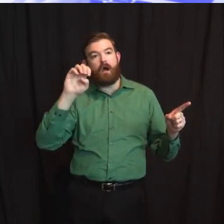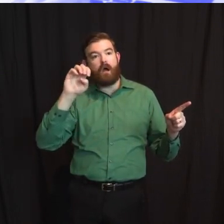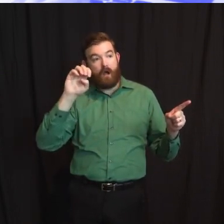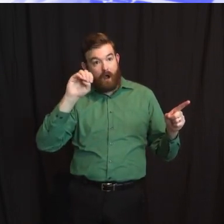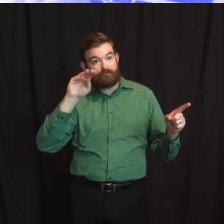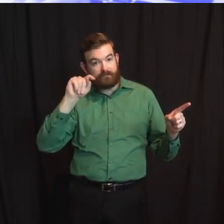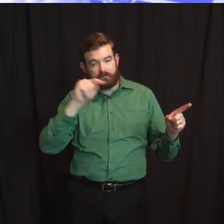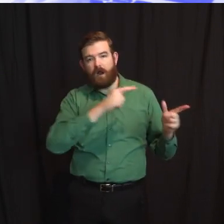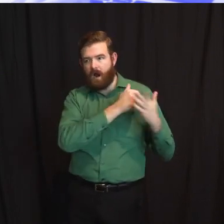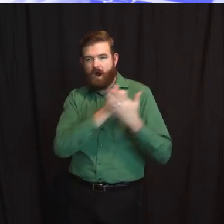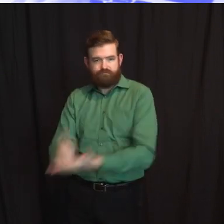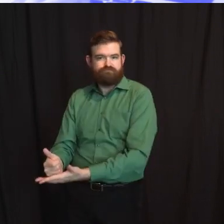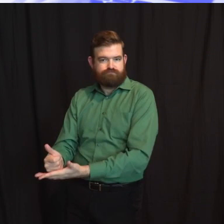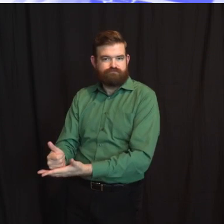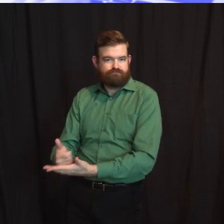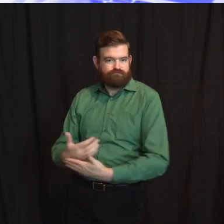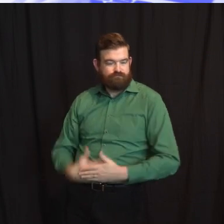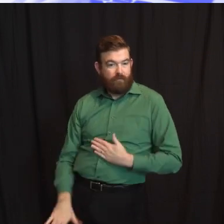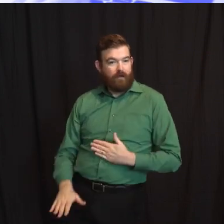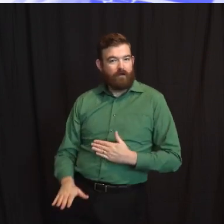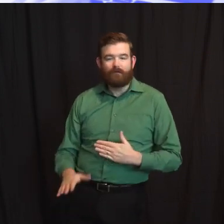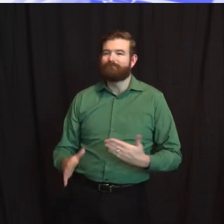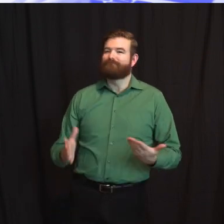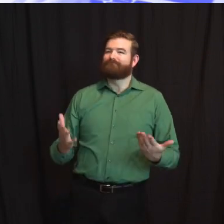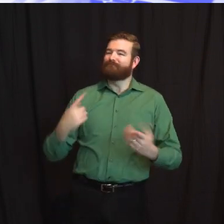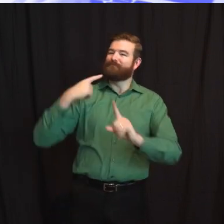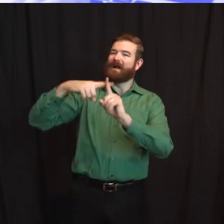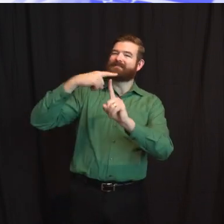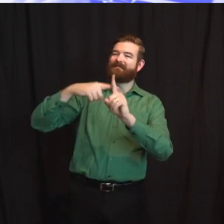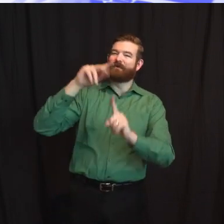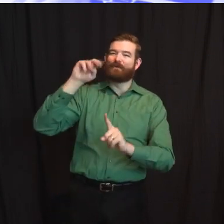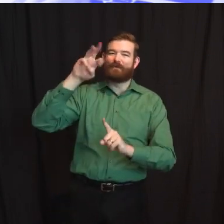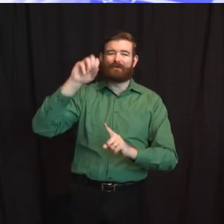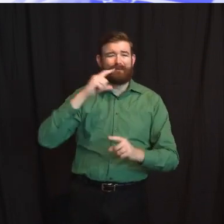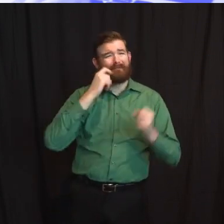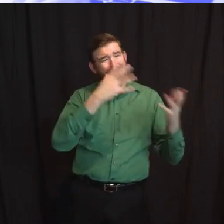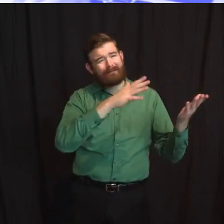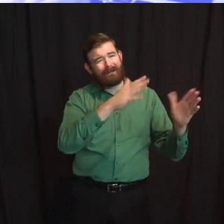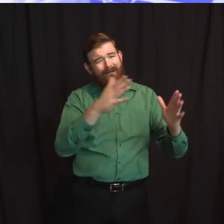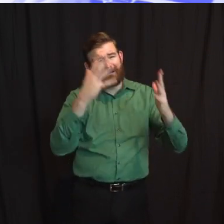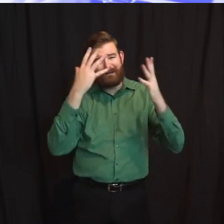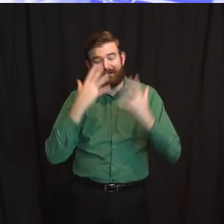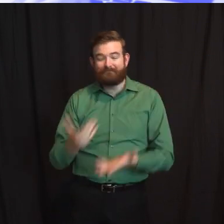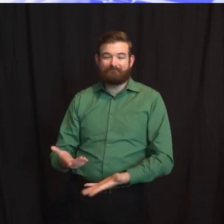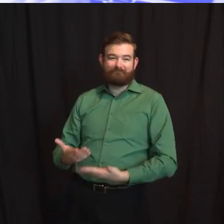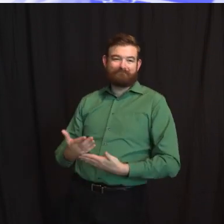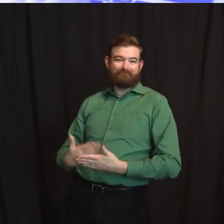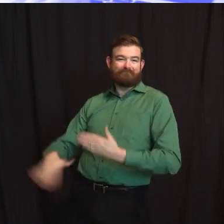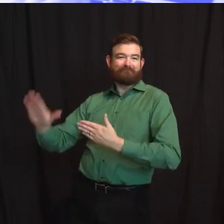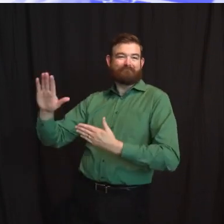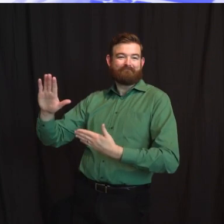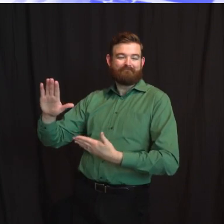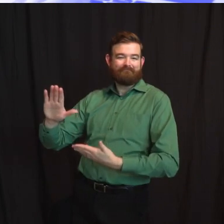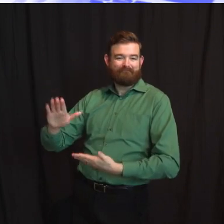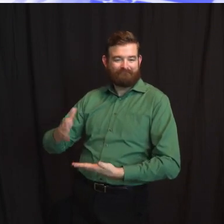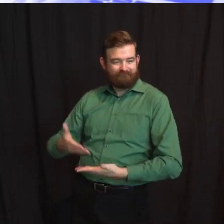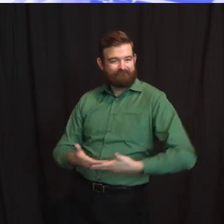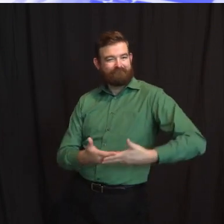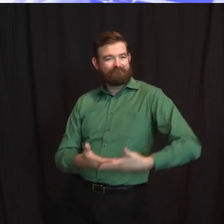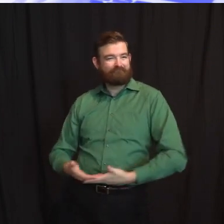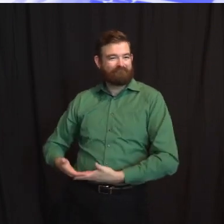to, that we hear about those tragic deaths, which they are every day. But I was just glad to report something